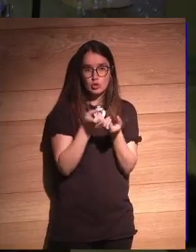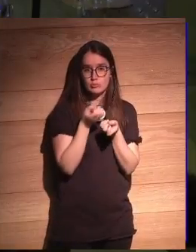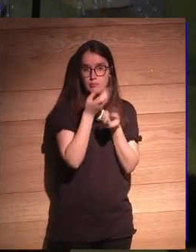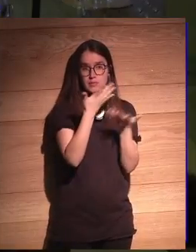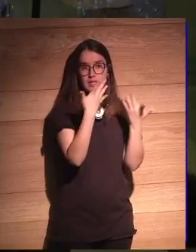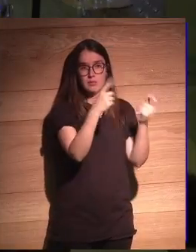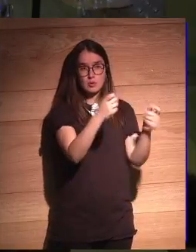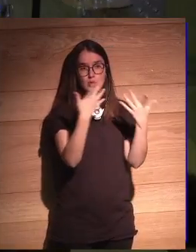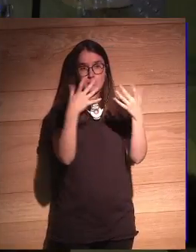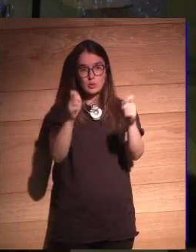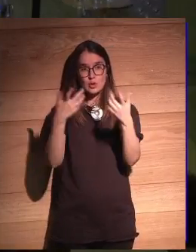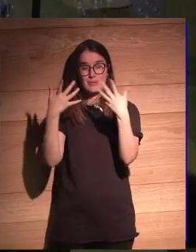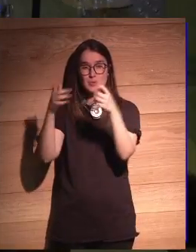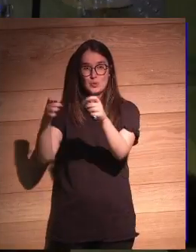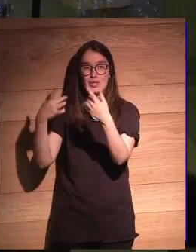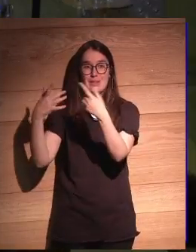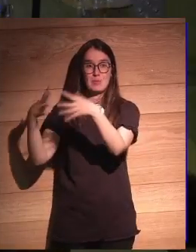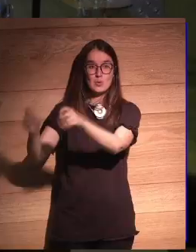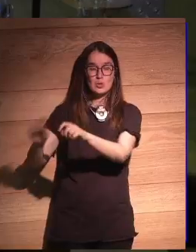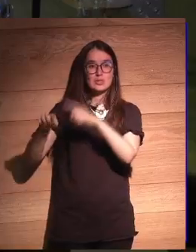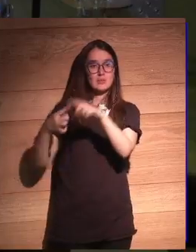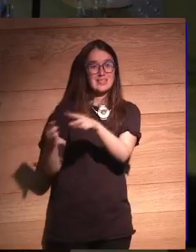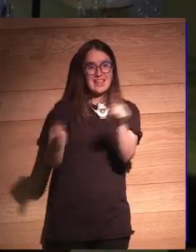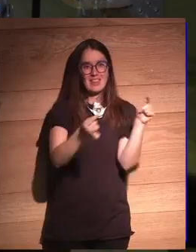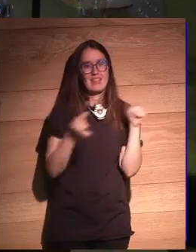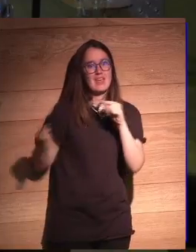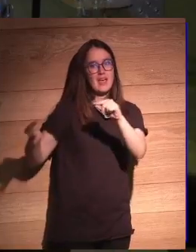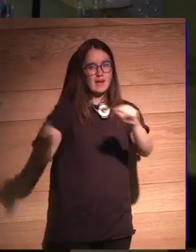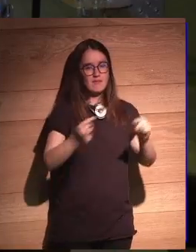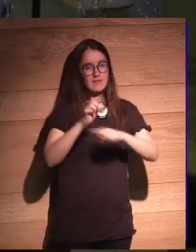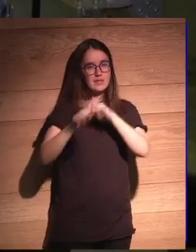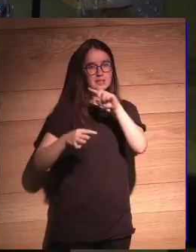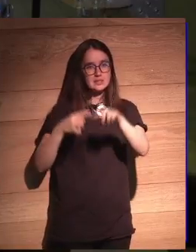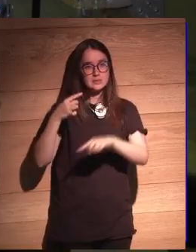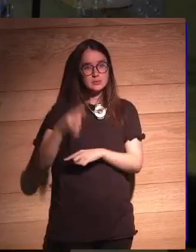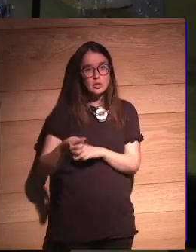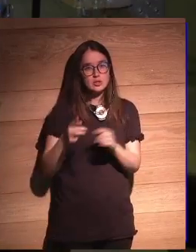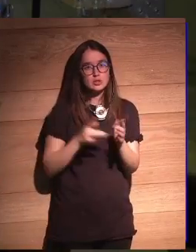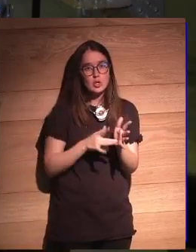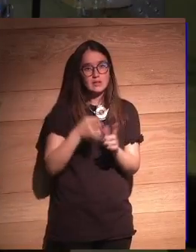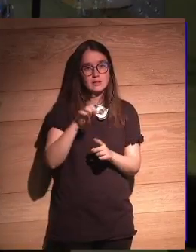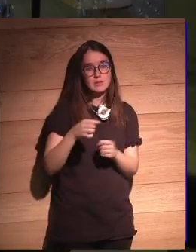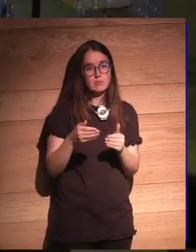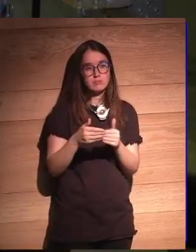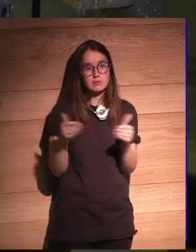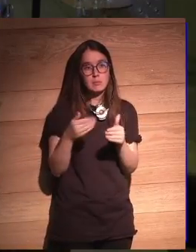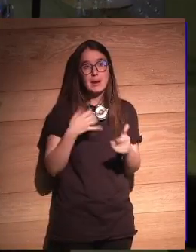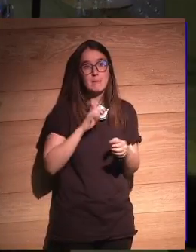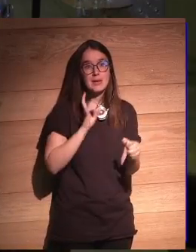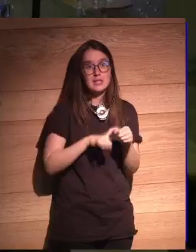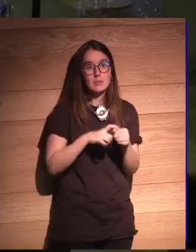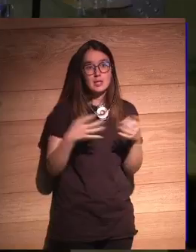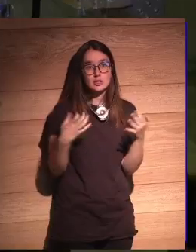will present a short presentation, and then we will have a debate. There's also